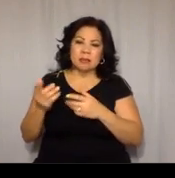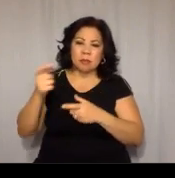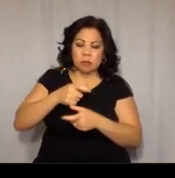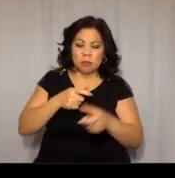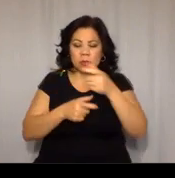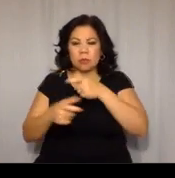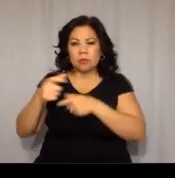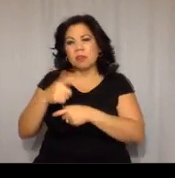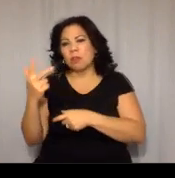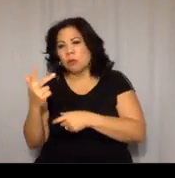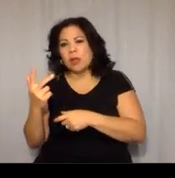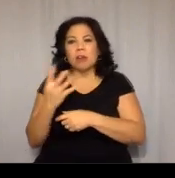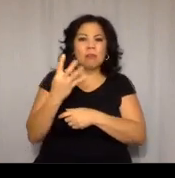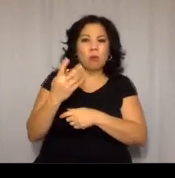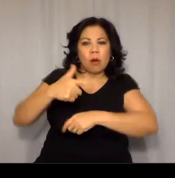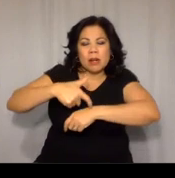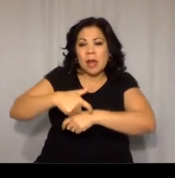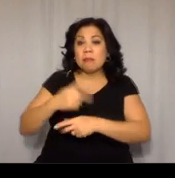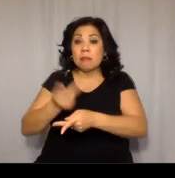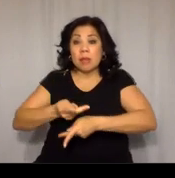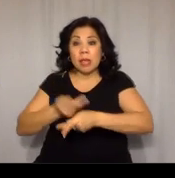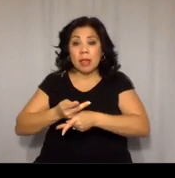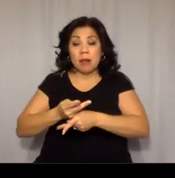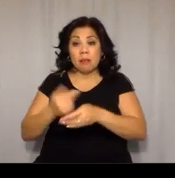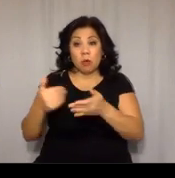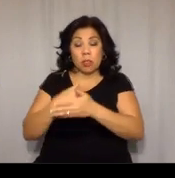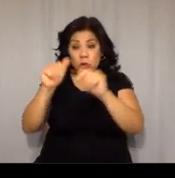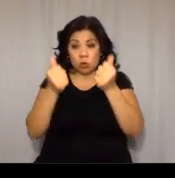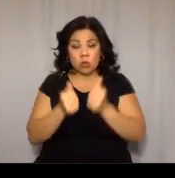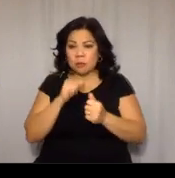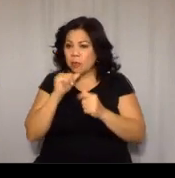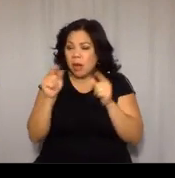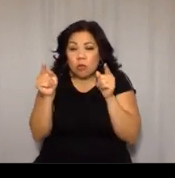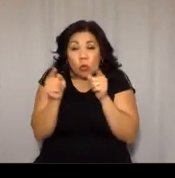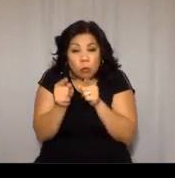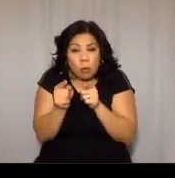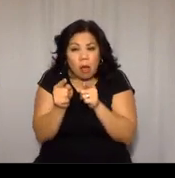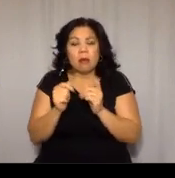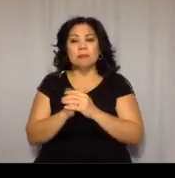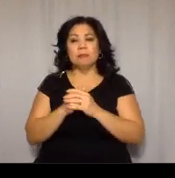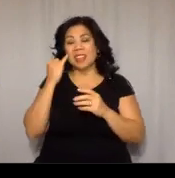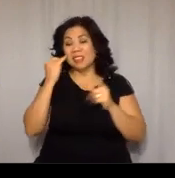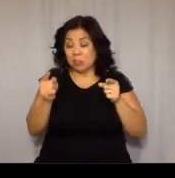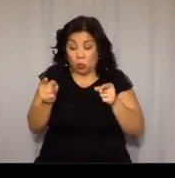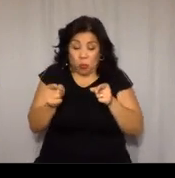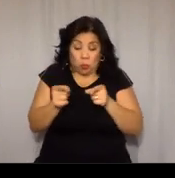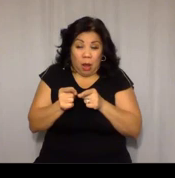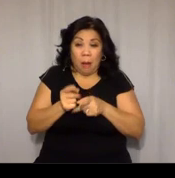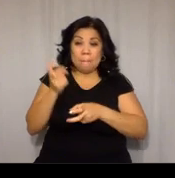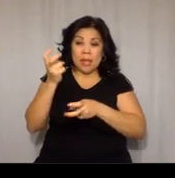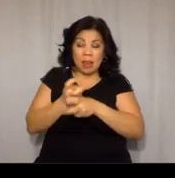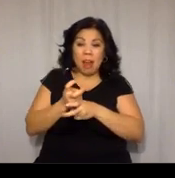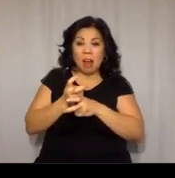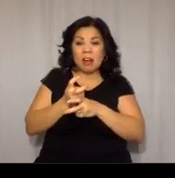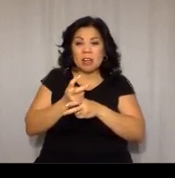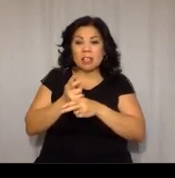times, just being careful that the shapes that you create don't get too teeny. If they get too teeny, they're going to be really hard to